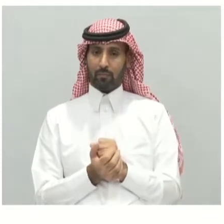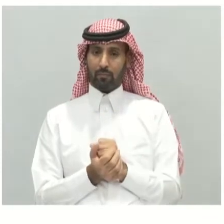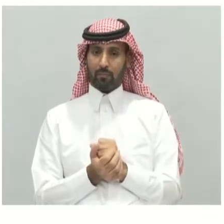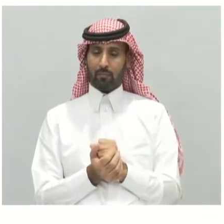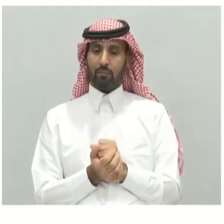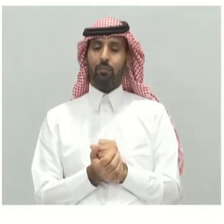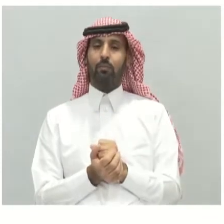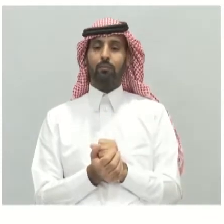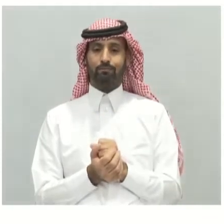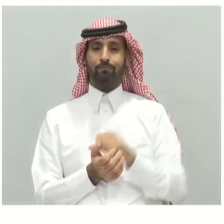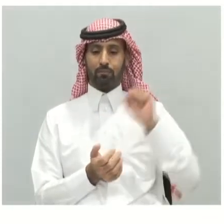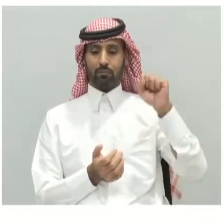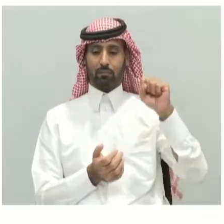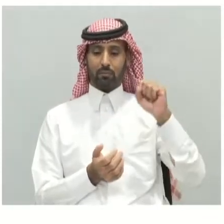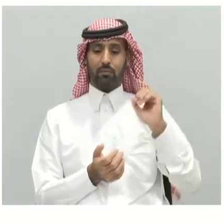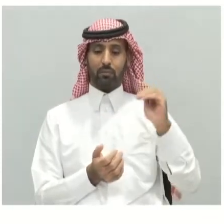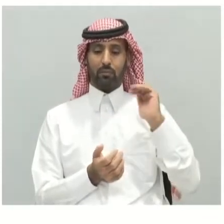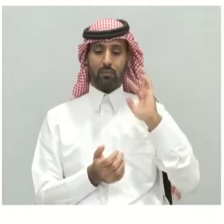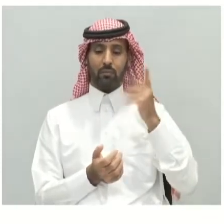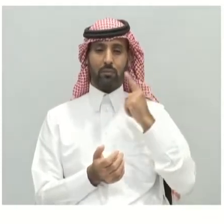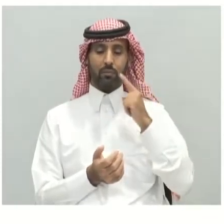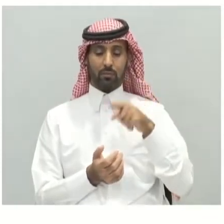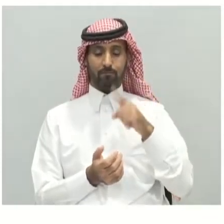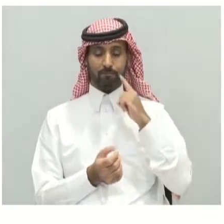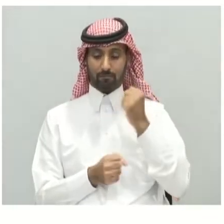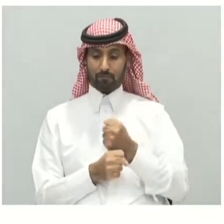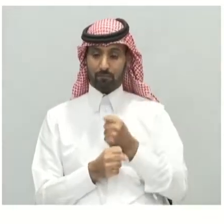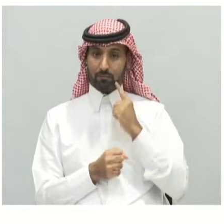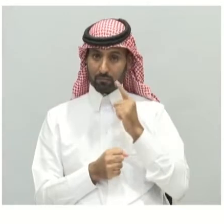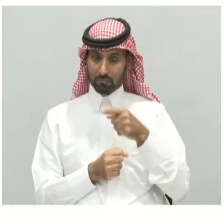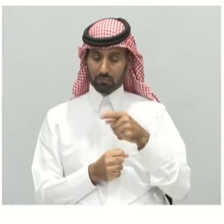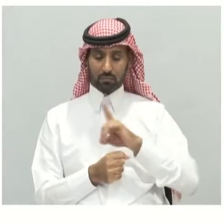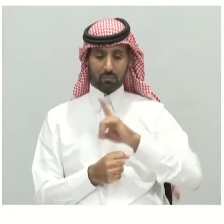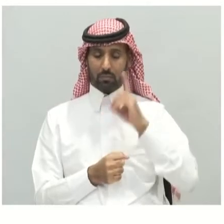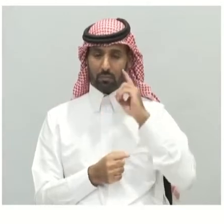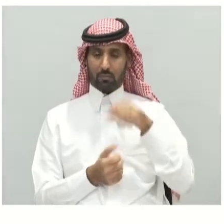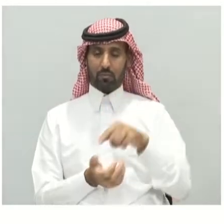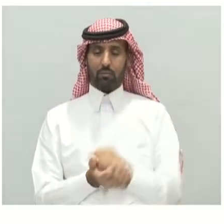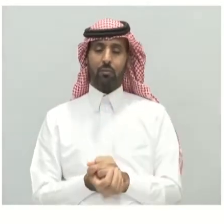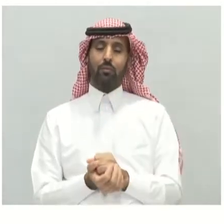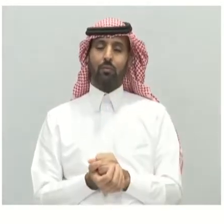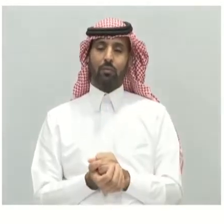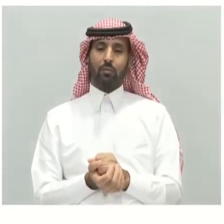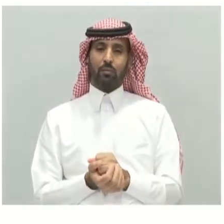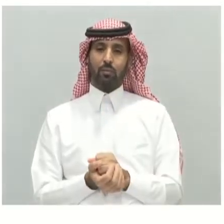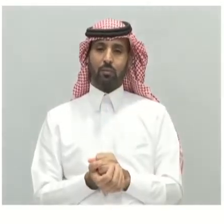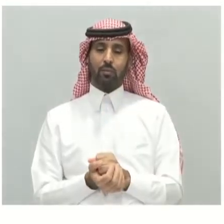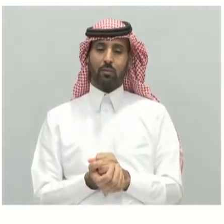will be yes, she did, or no, she did not. No, she didn't.